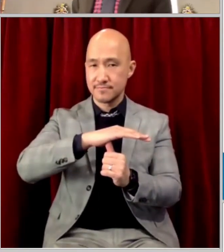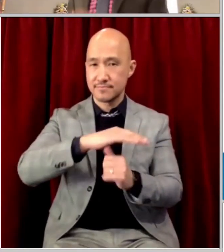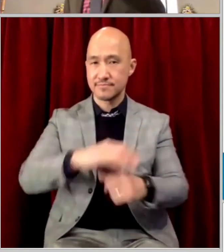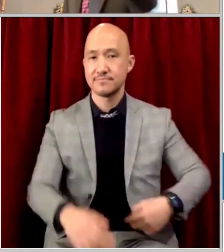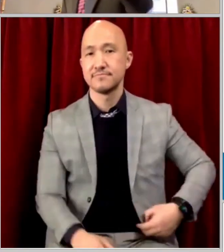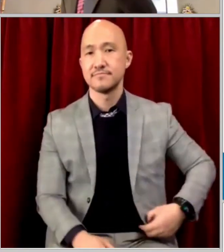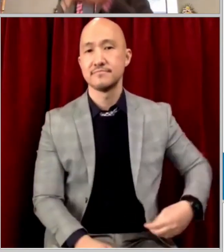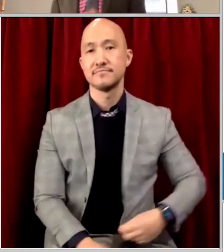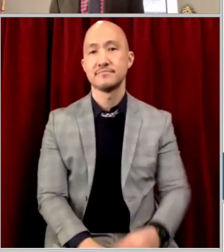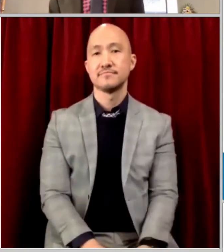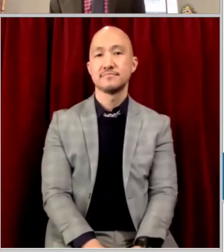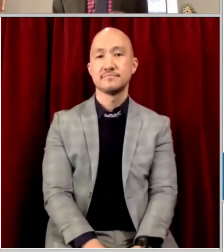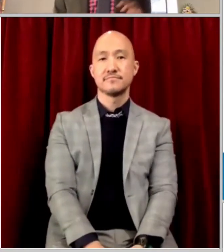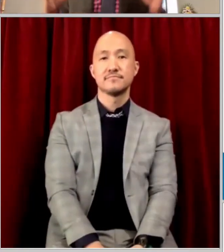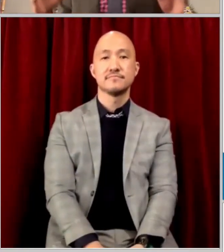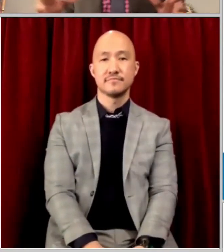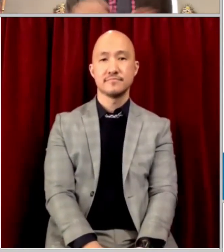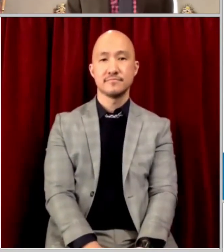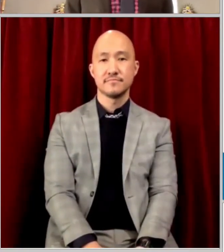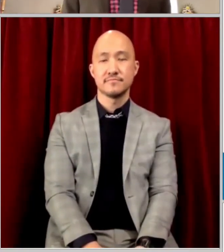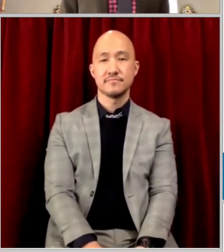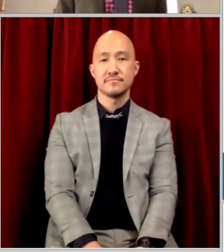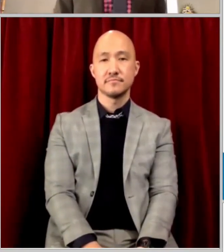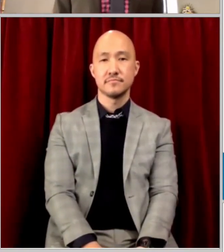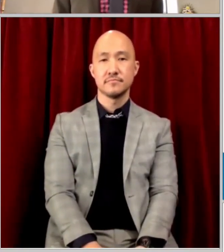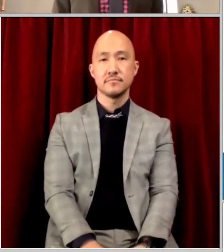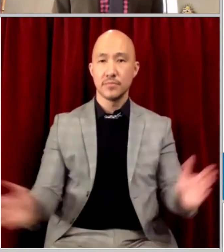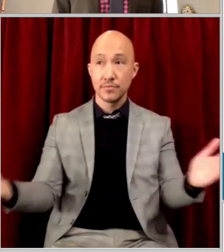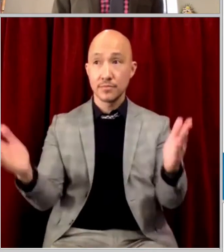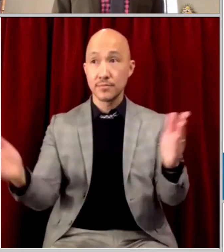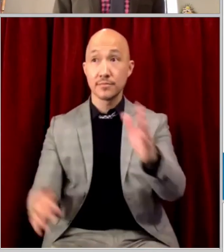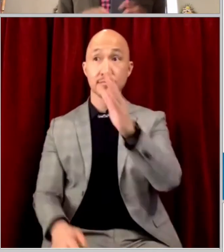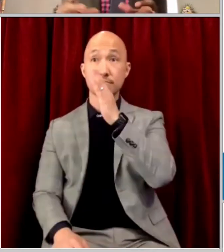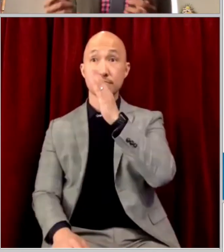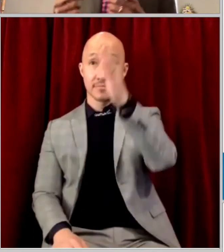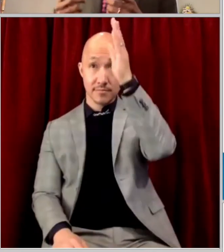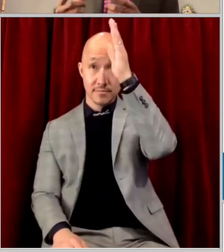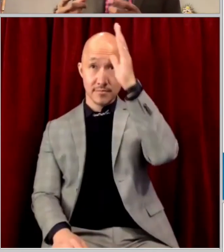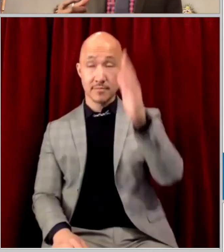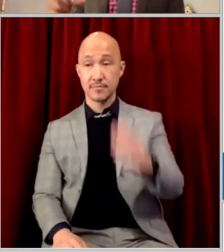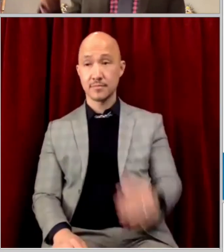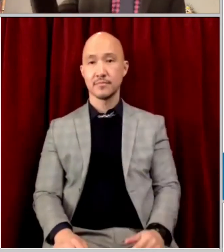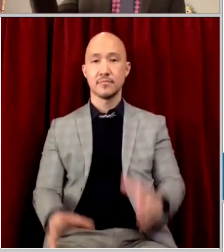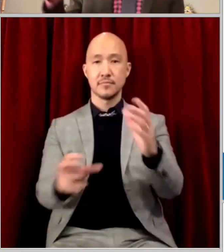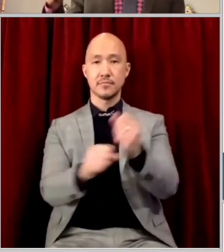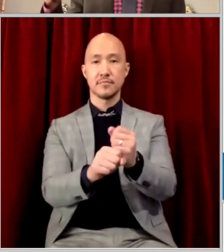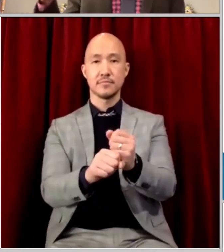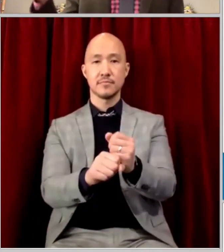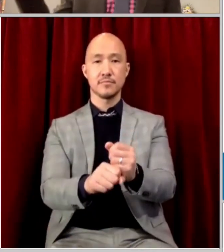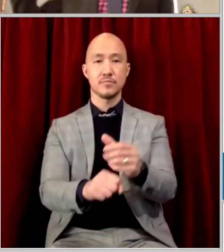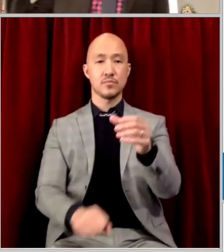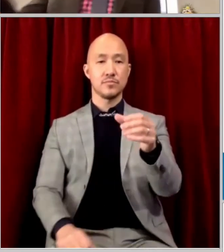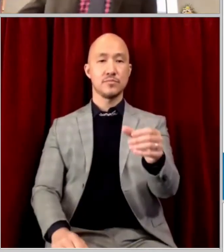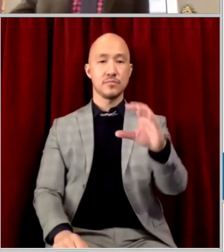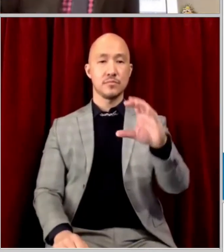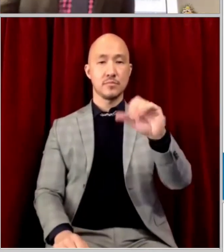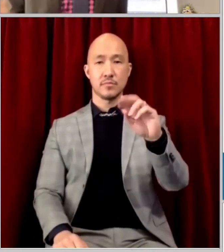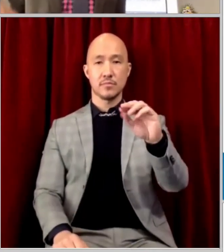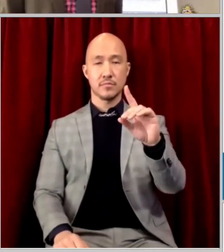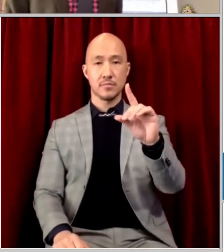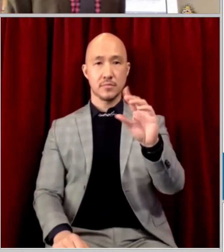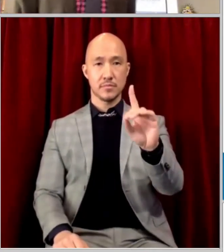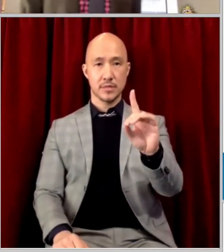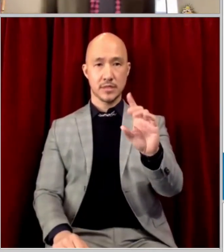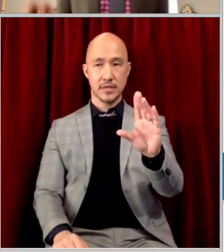and how it works. But once again, parent, do this with your children at home. Take a candle, light it, and then cover it